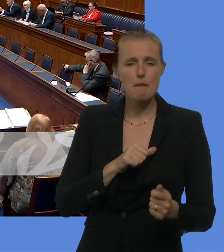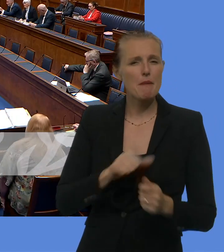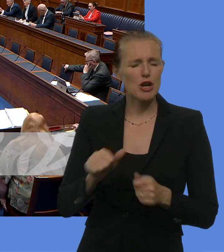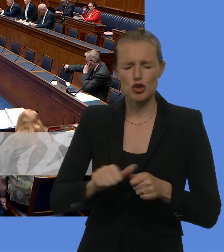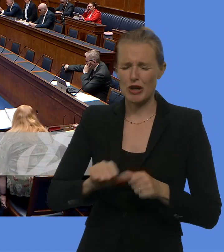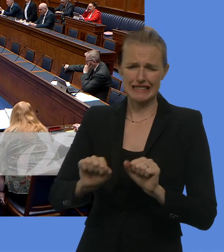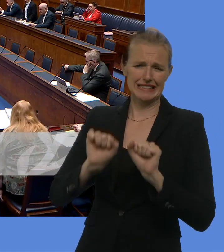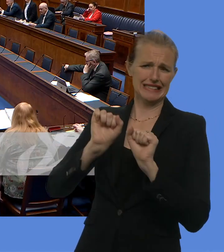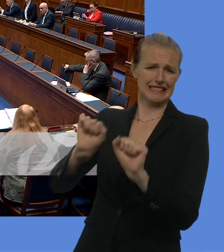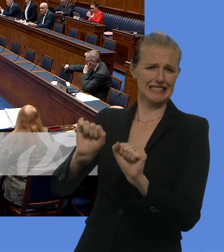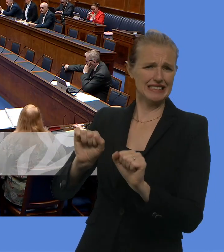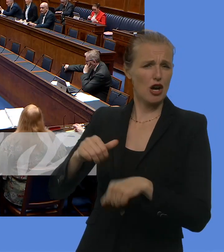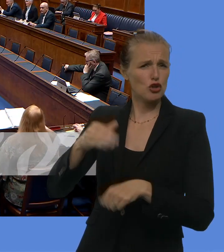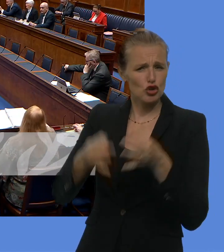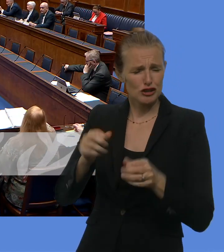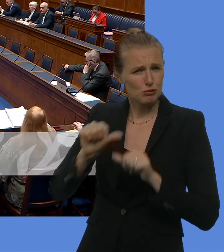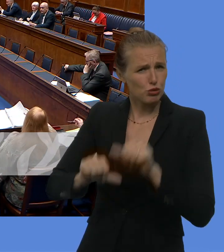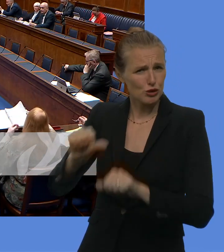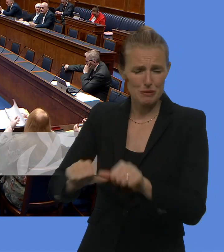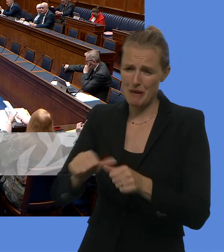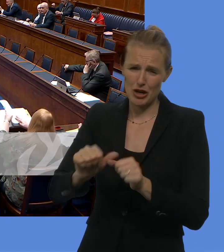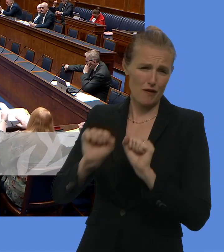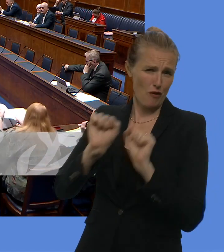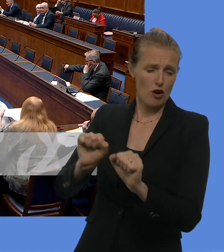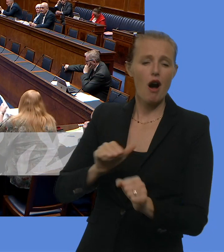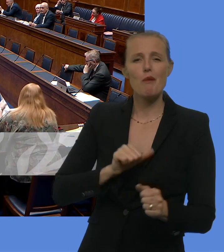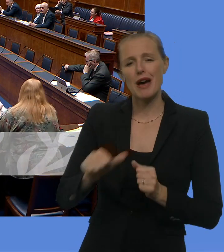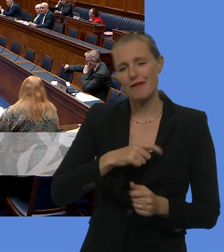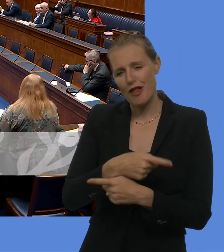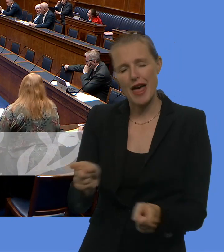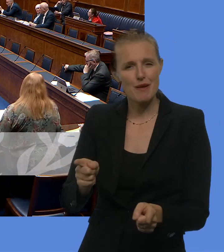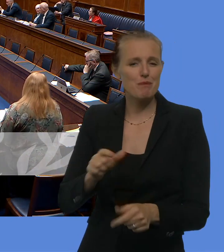Colm McGrath. Question number 5, Mr. Speaker.